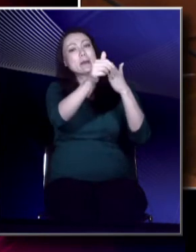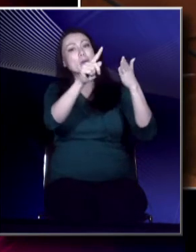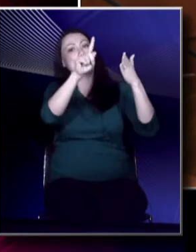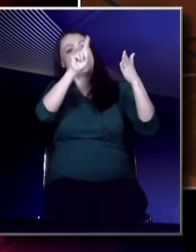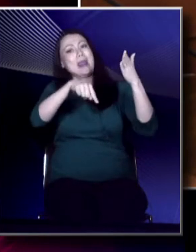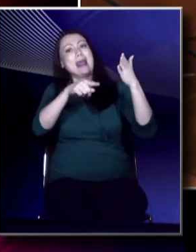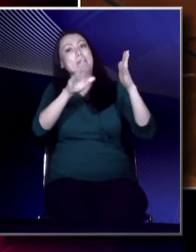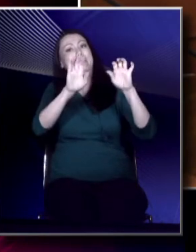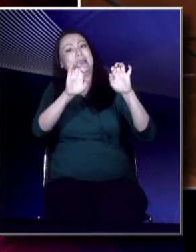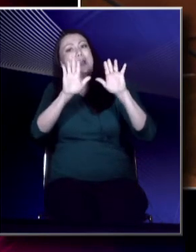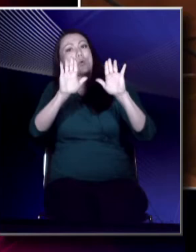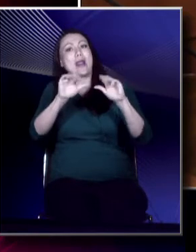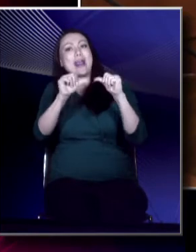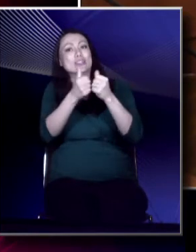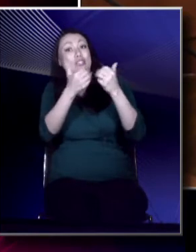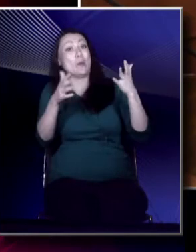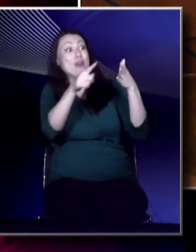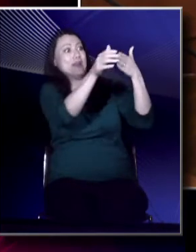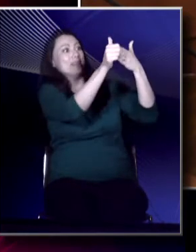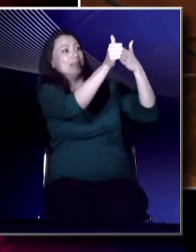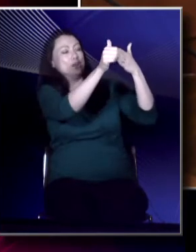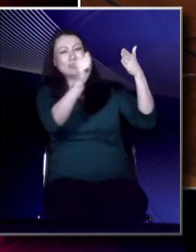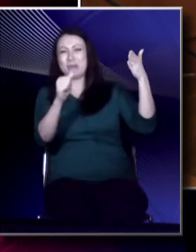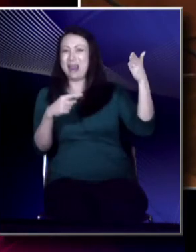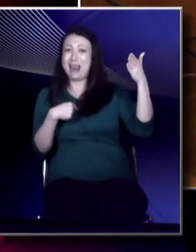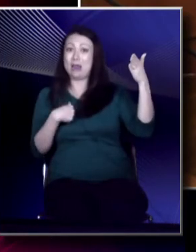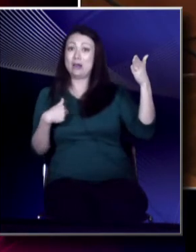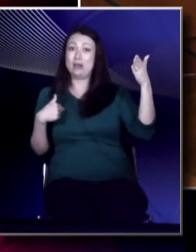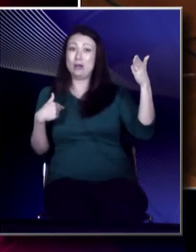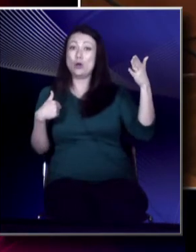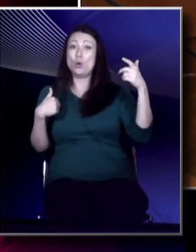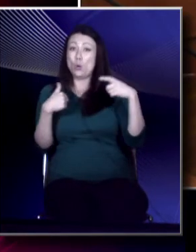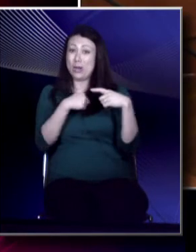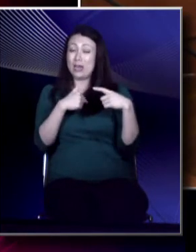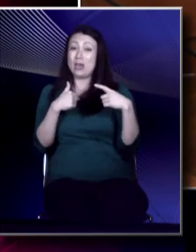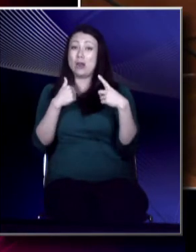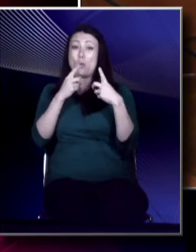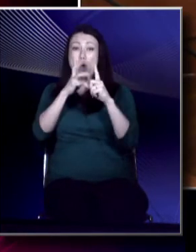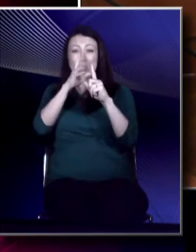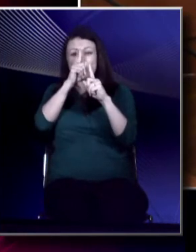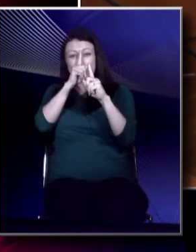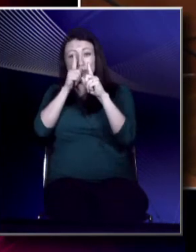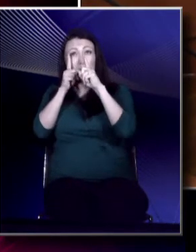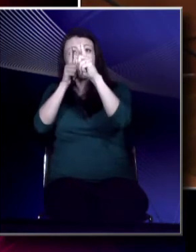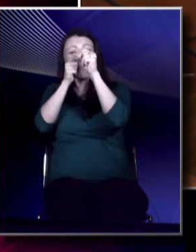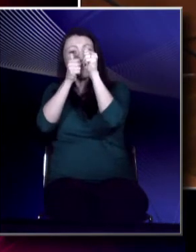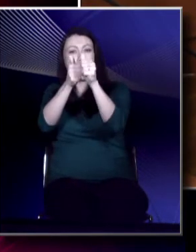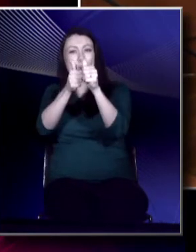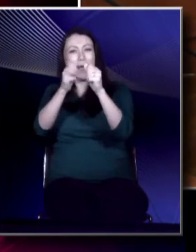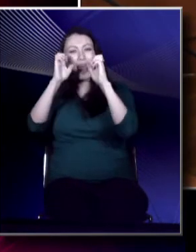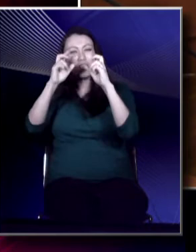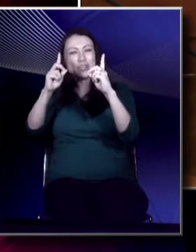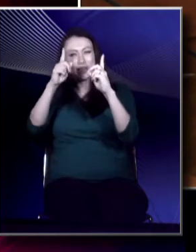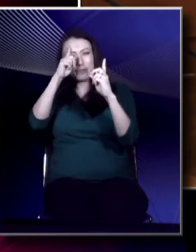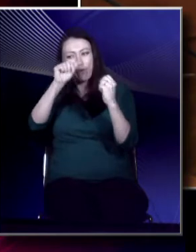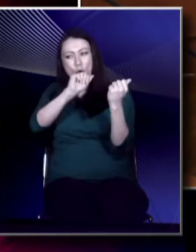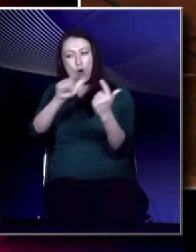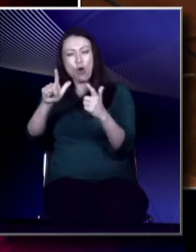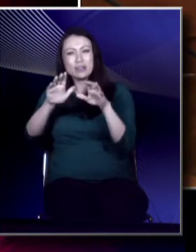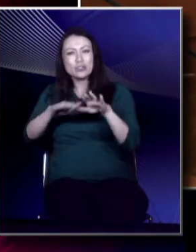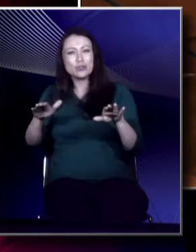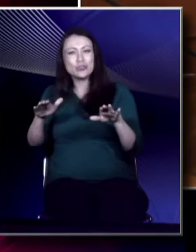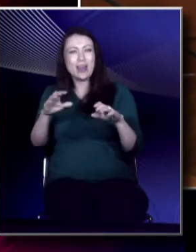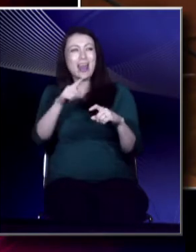clearly we aren't following the mission statement of this organization for education for all children, and there appears to be zero ability to